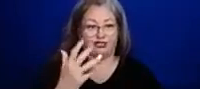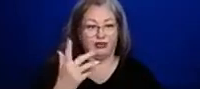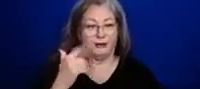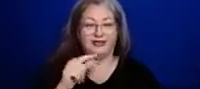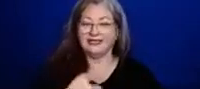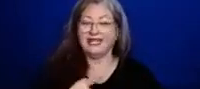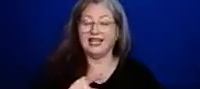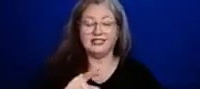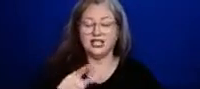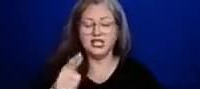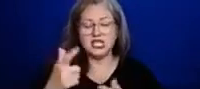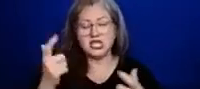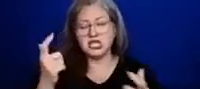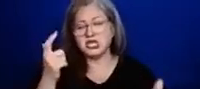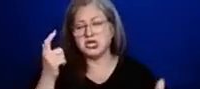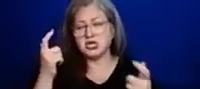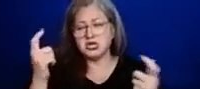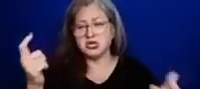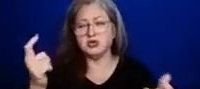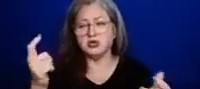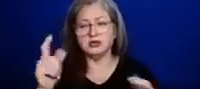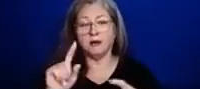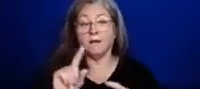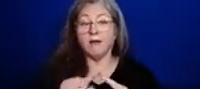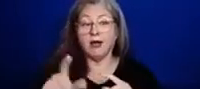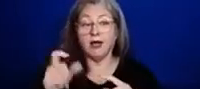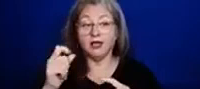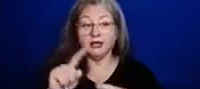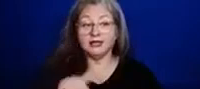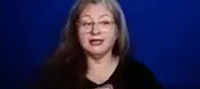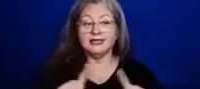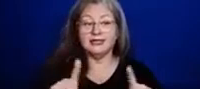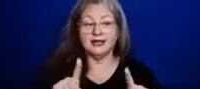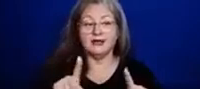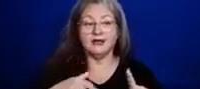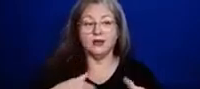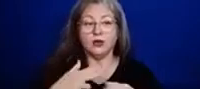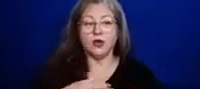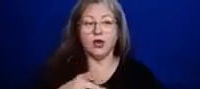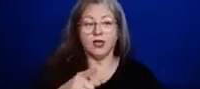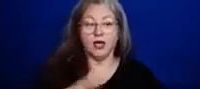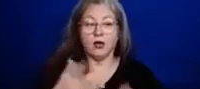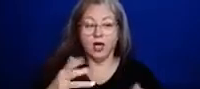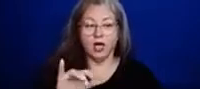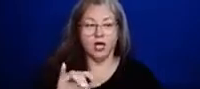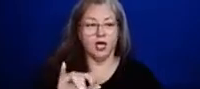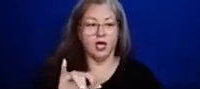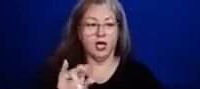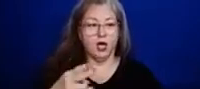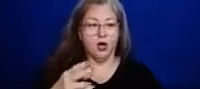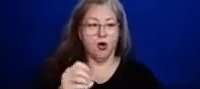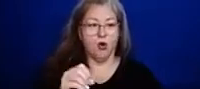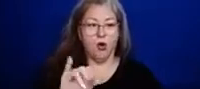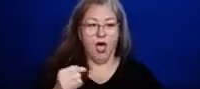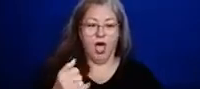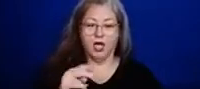huge. But they're very different, and that's why it's called the hoja